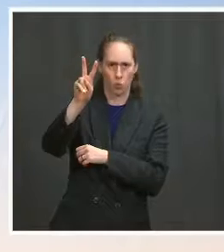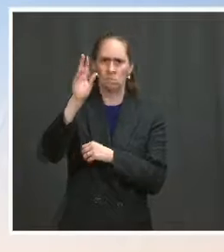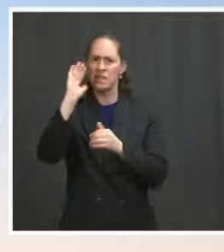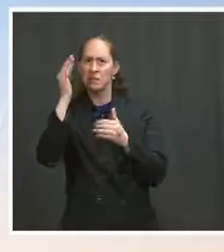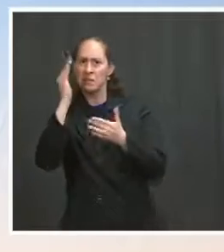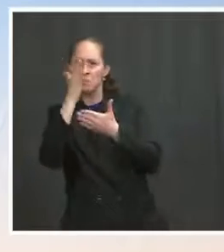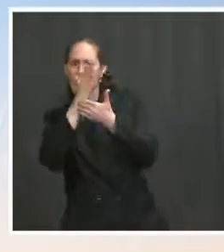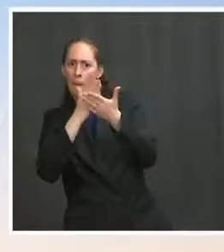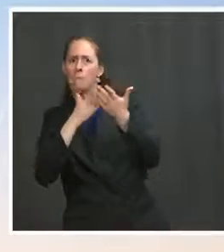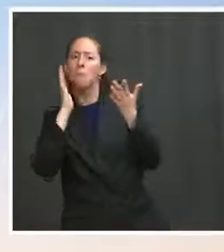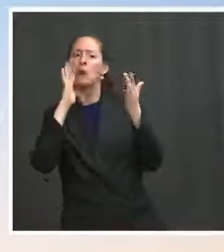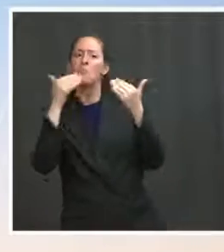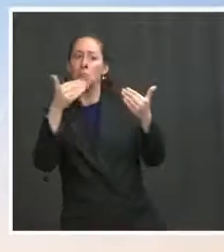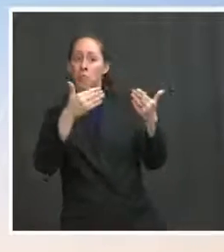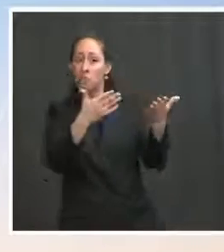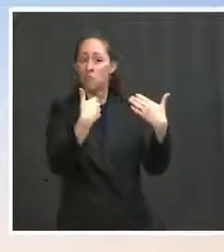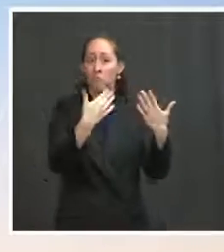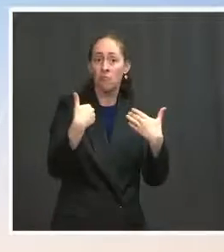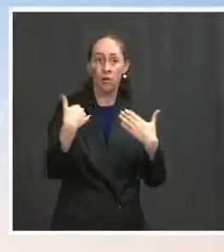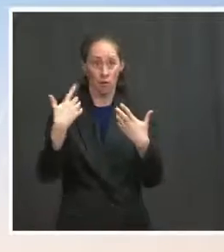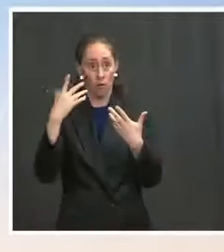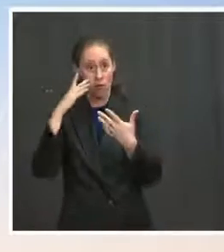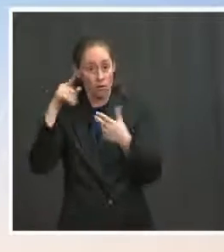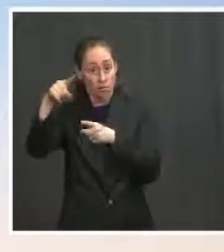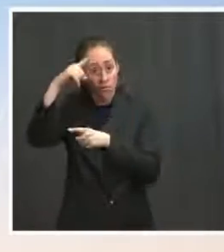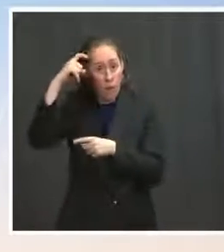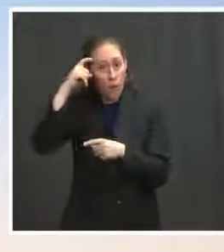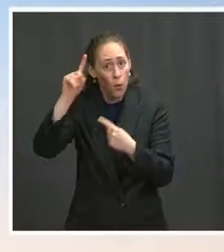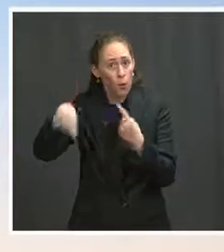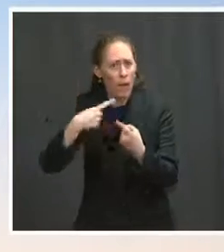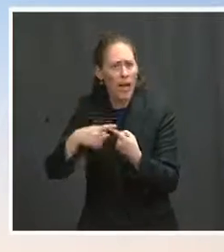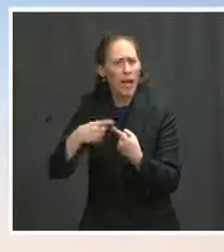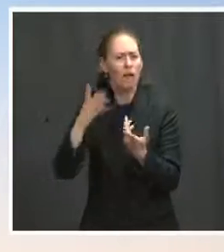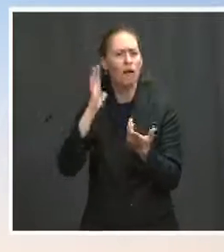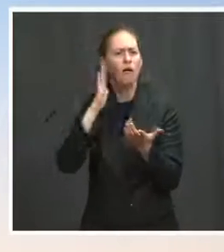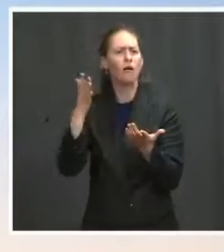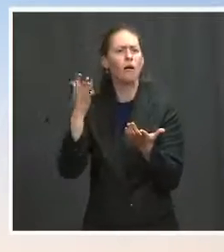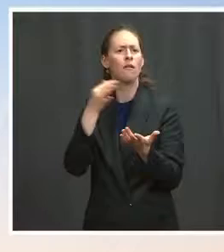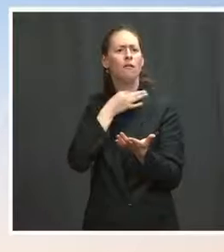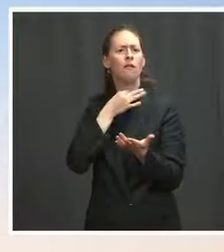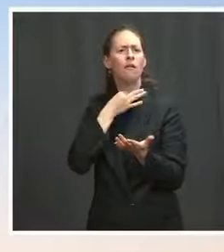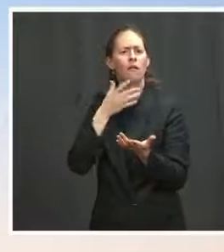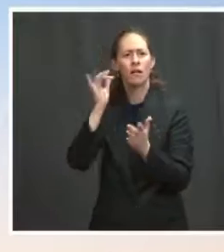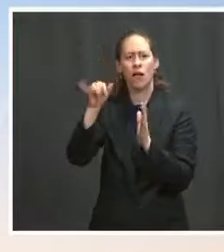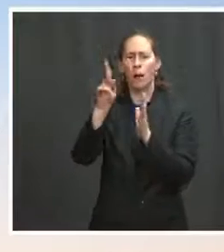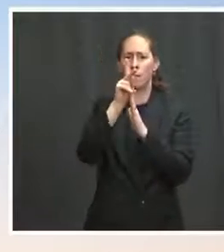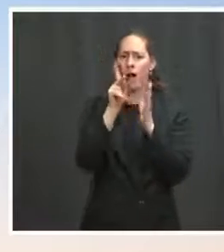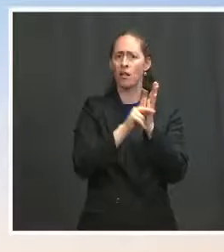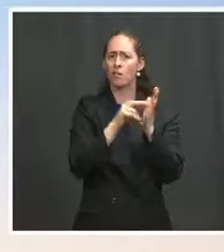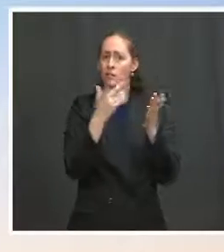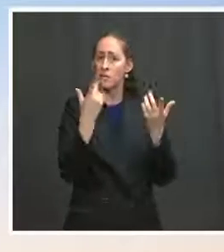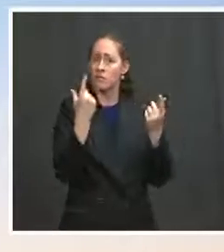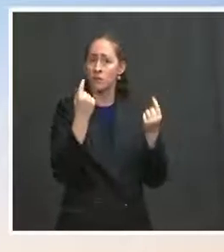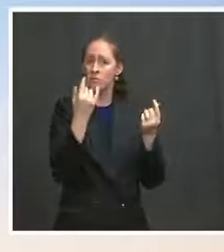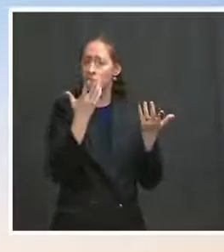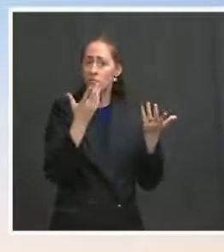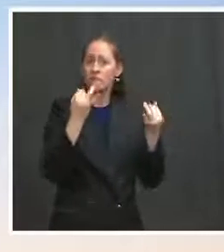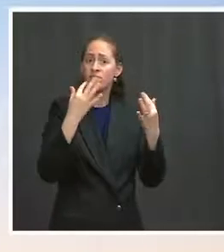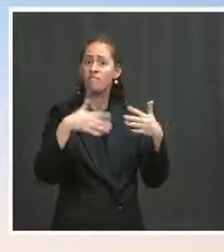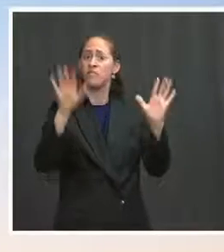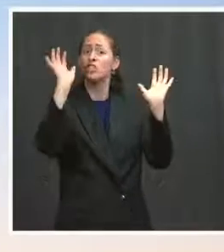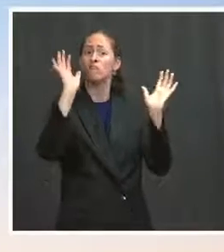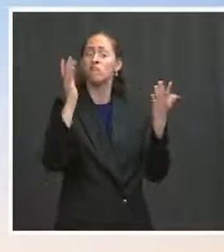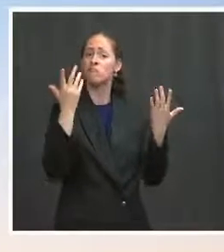to that question. What will be the administration's plan once that policy is lifted? Will it be centered on deterrence? Will it be